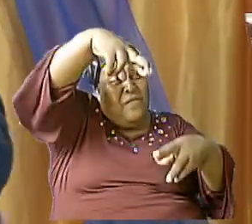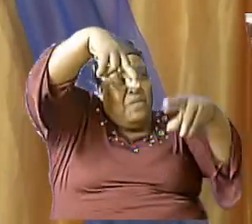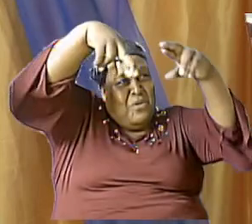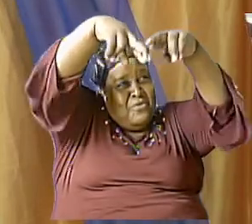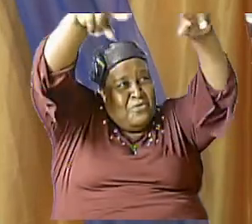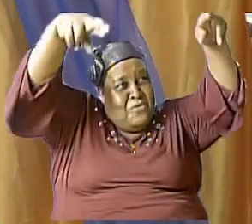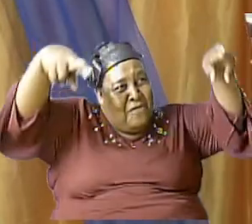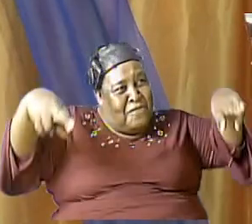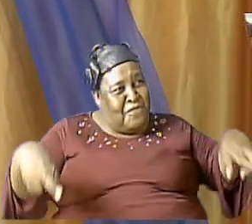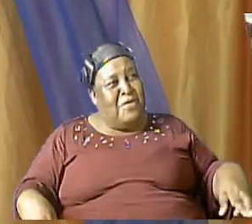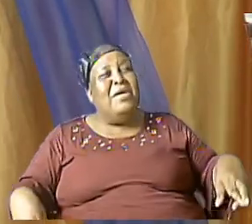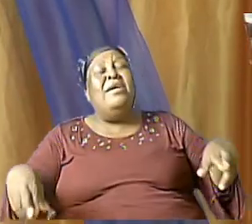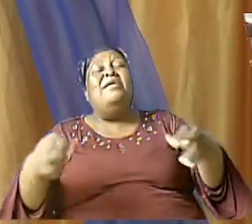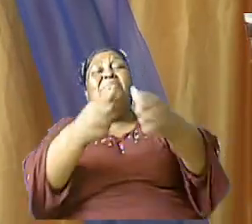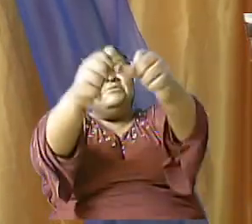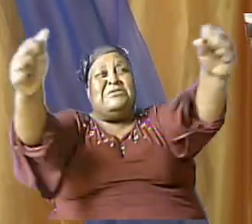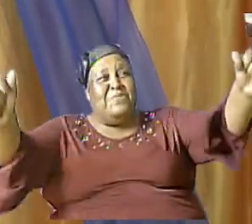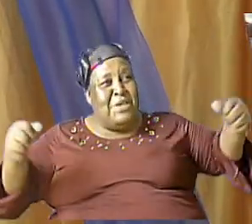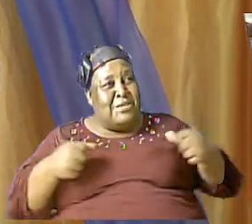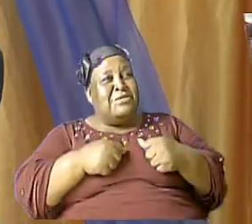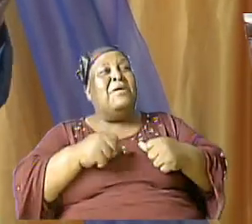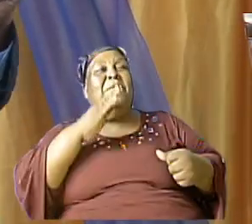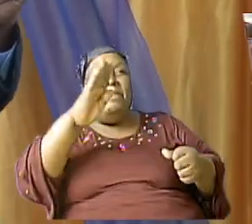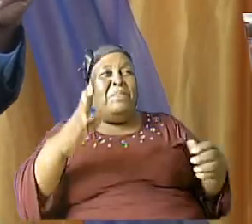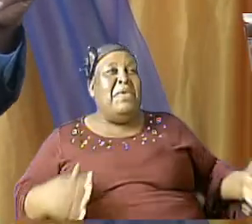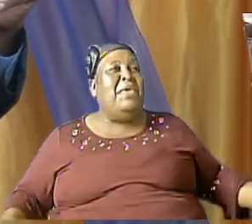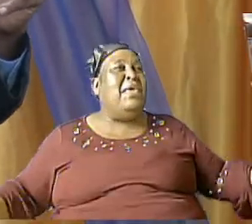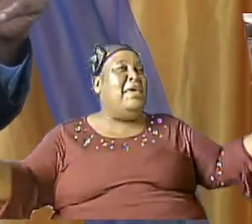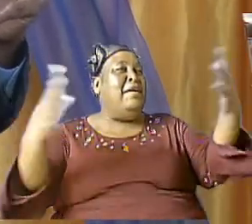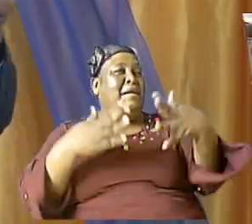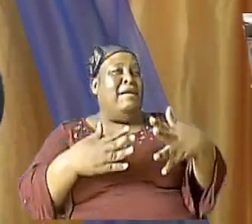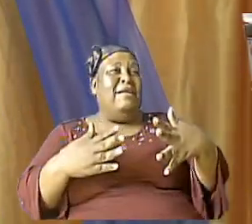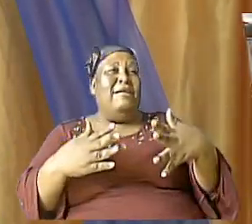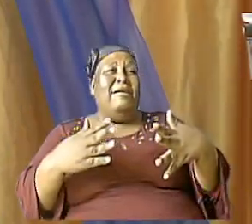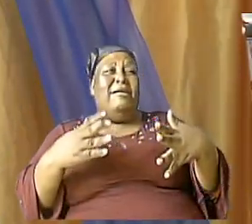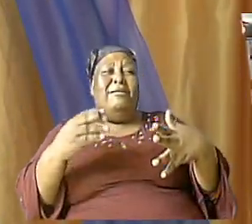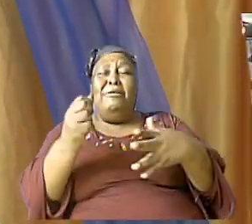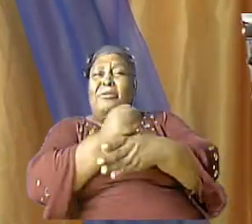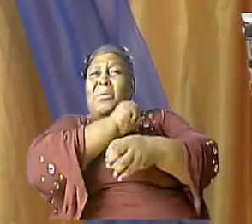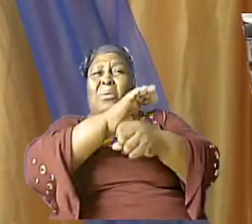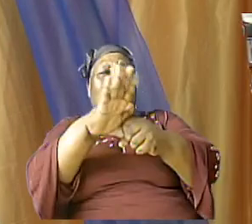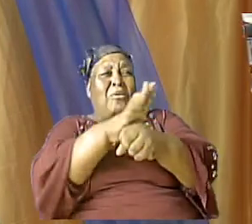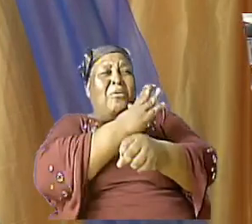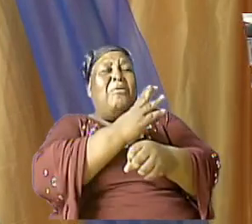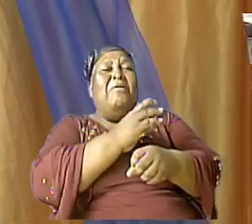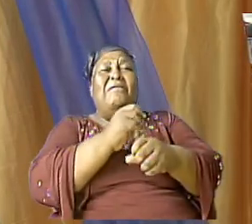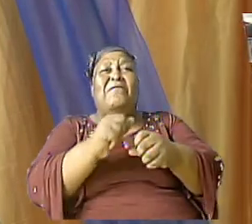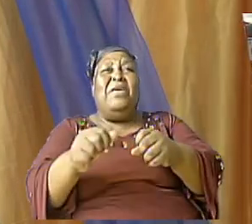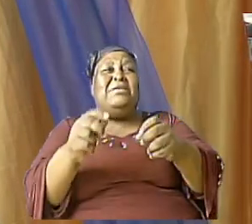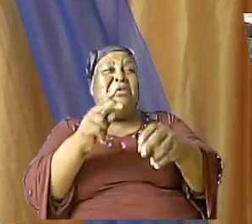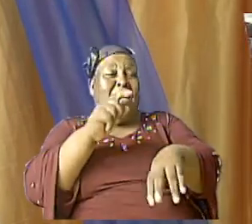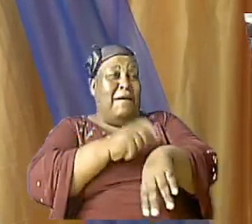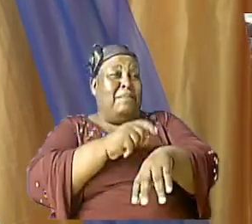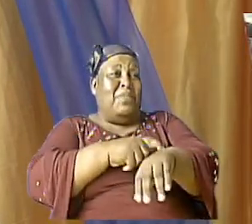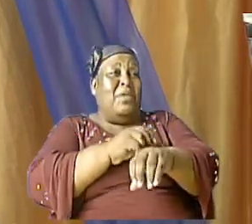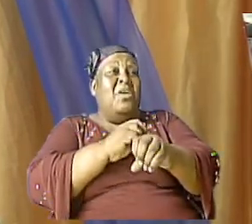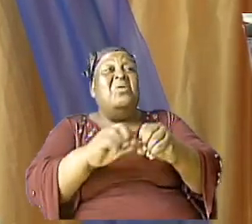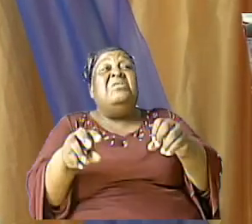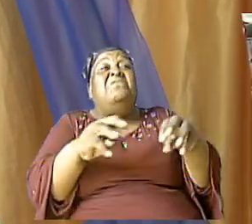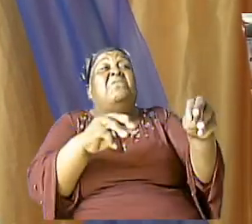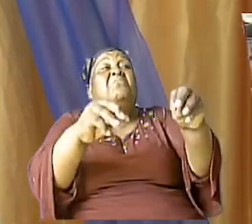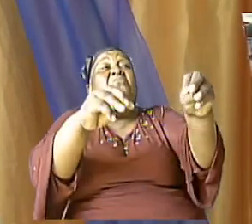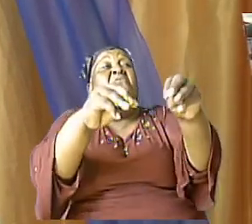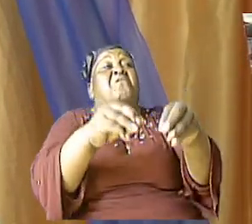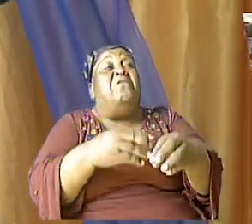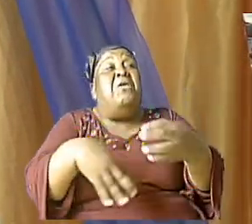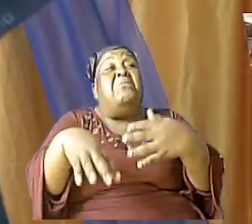And this is the God that we serve. Now, over the COVID period, we couldn't even move around. We could only just extend a hand. And we